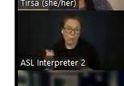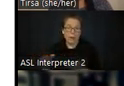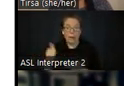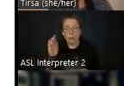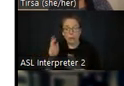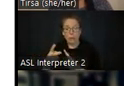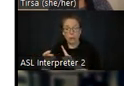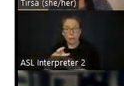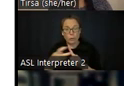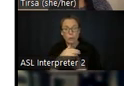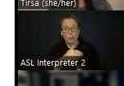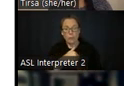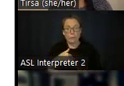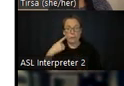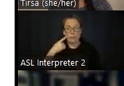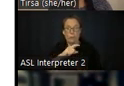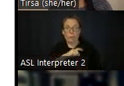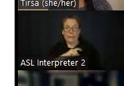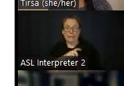essentially members on police-focused